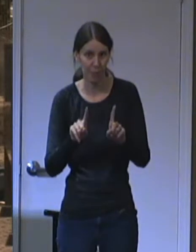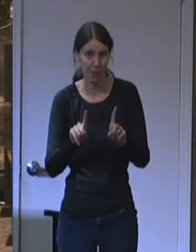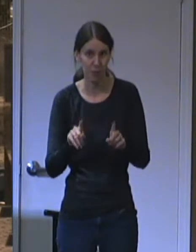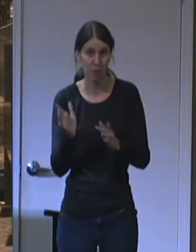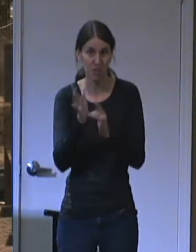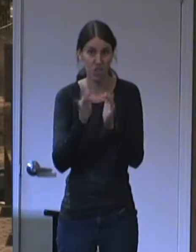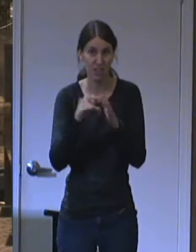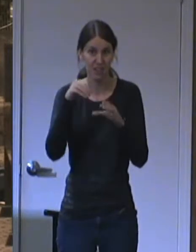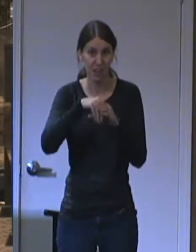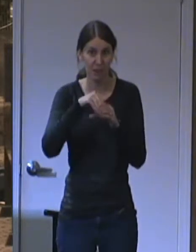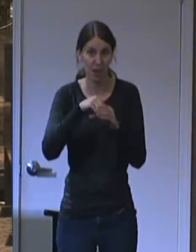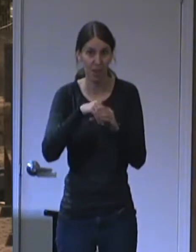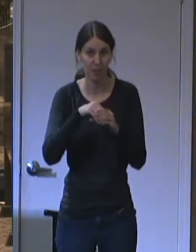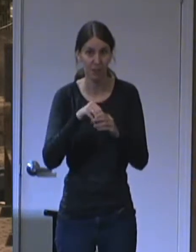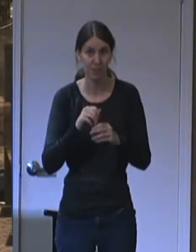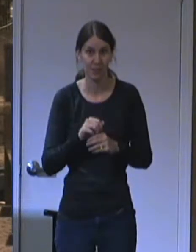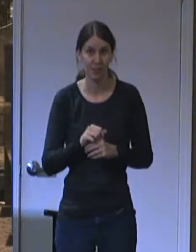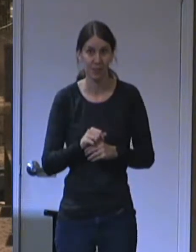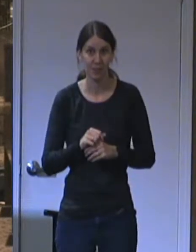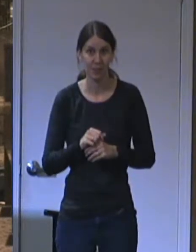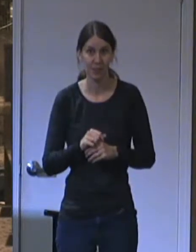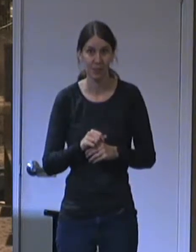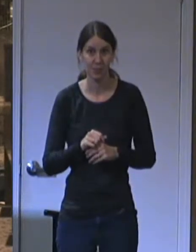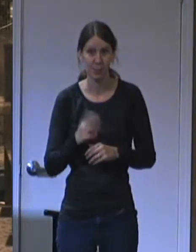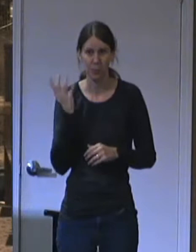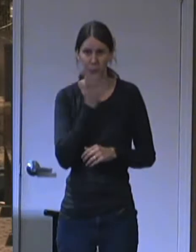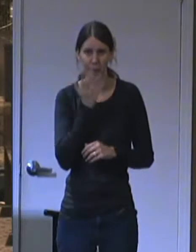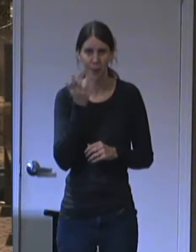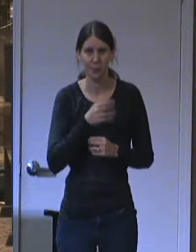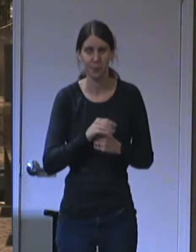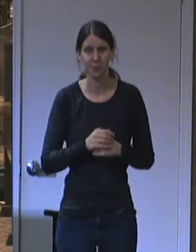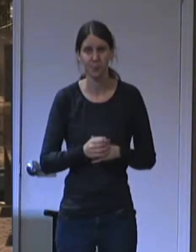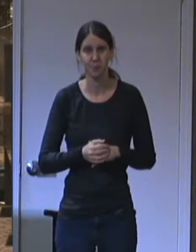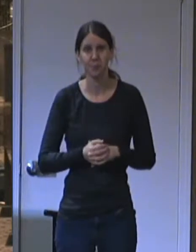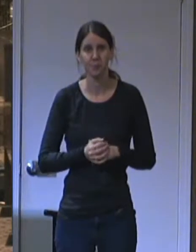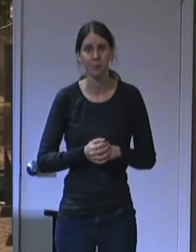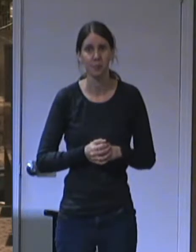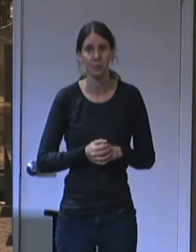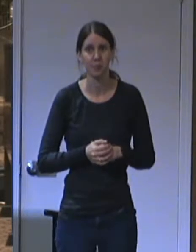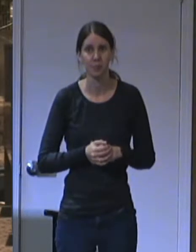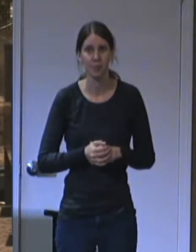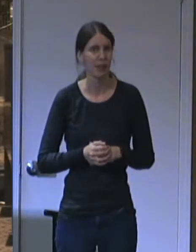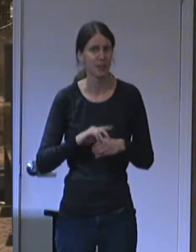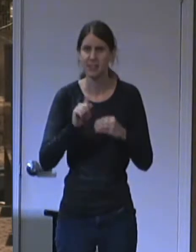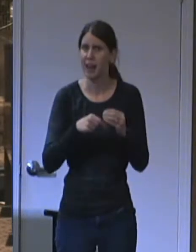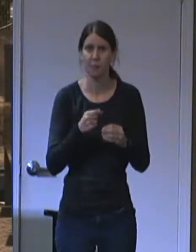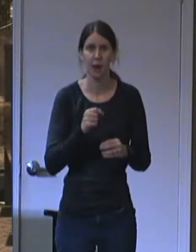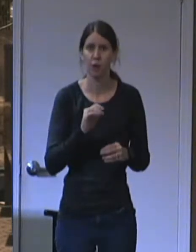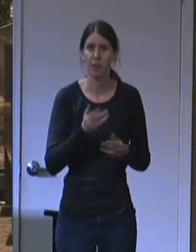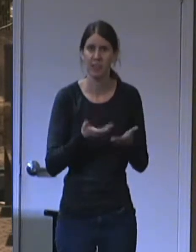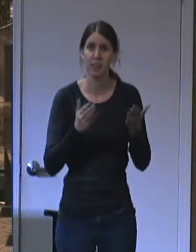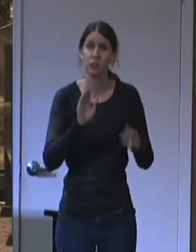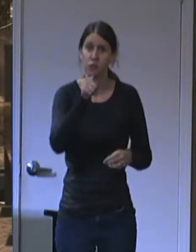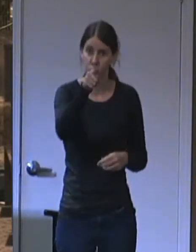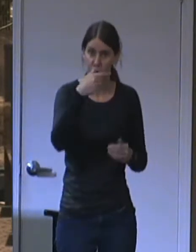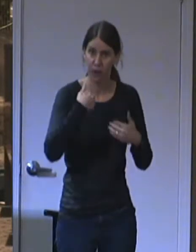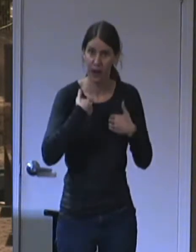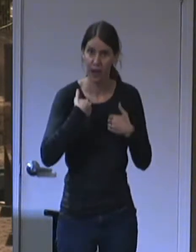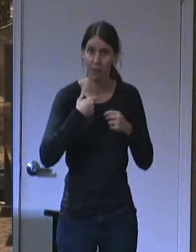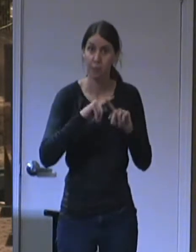Jesus gets involved, little as much, in the hands of Jesus. It's not about what you have, it's about what he can